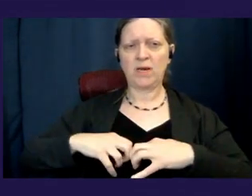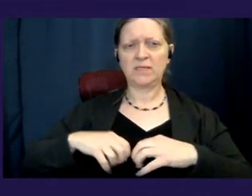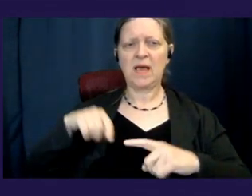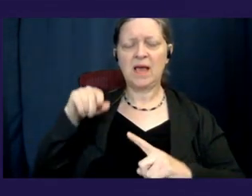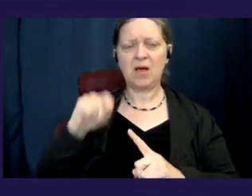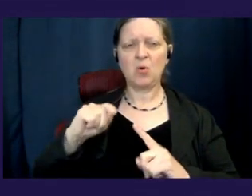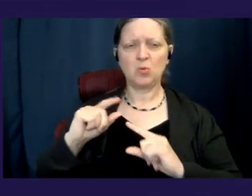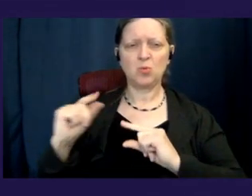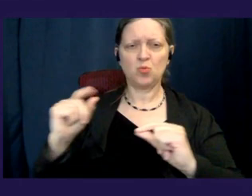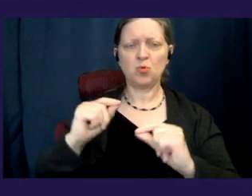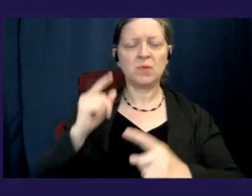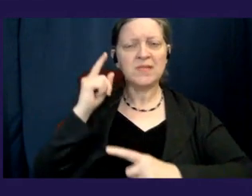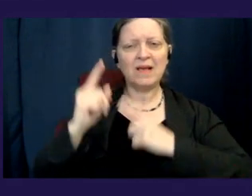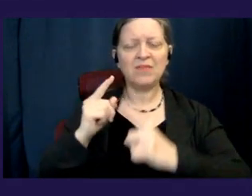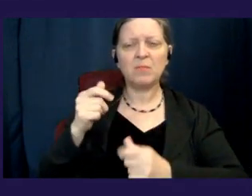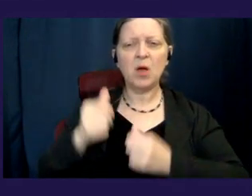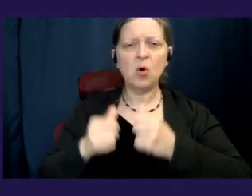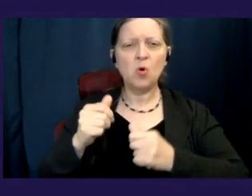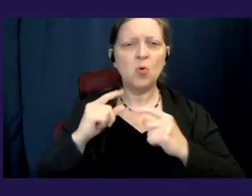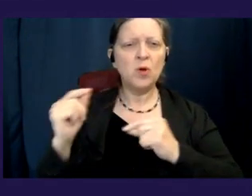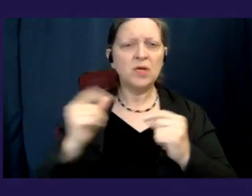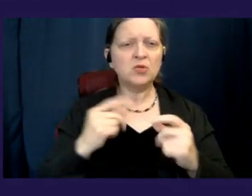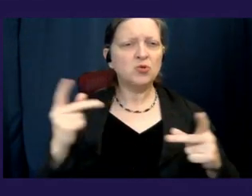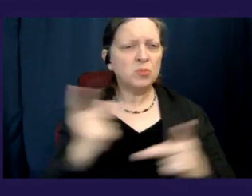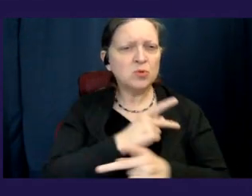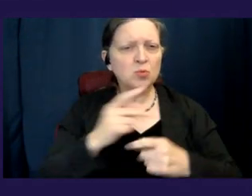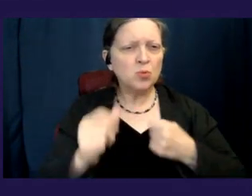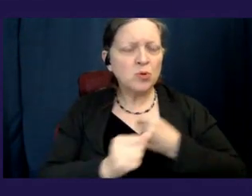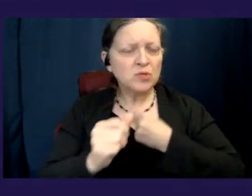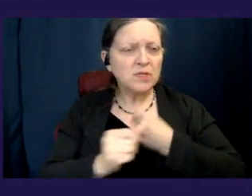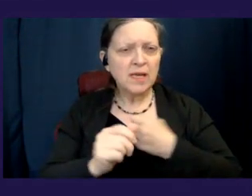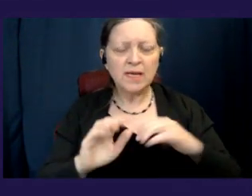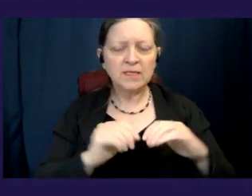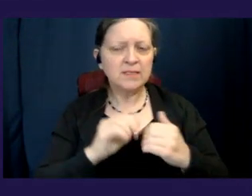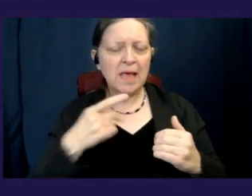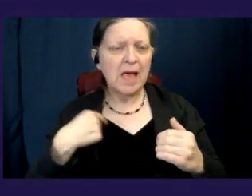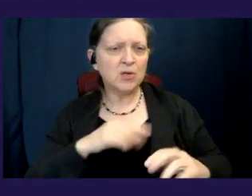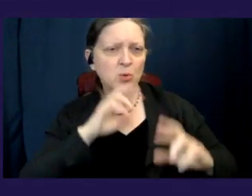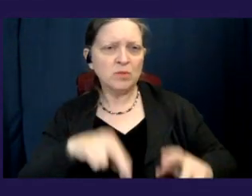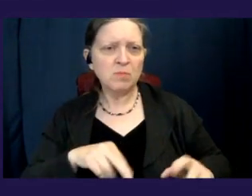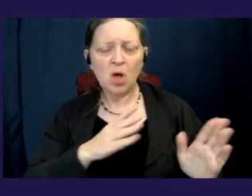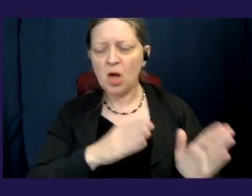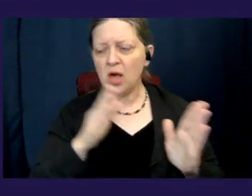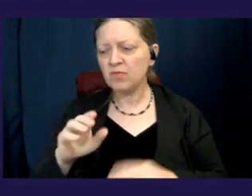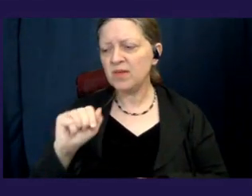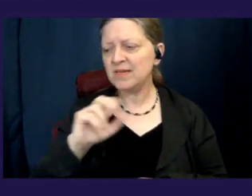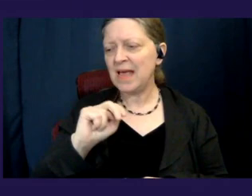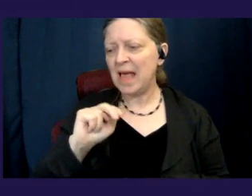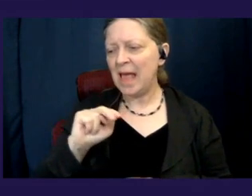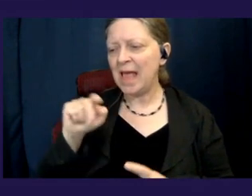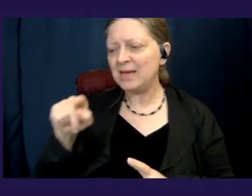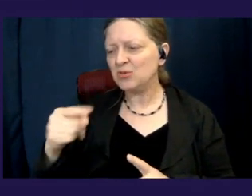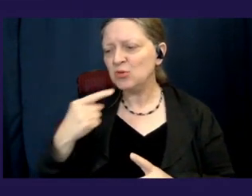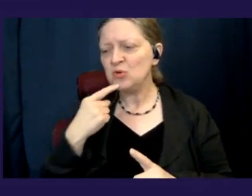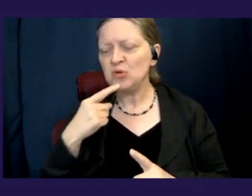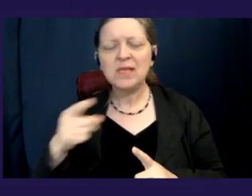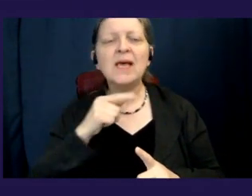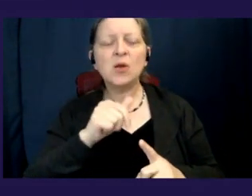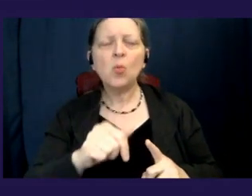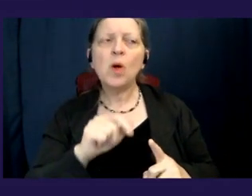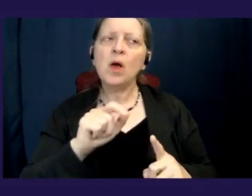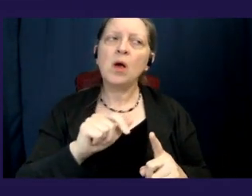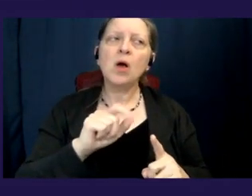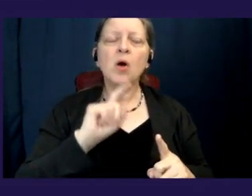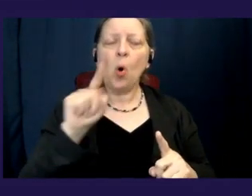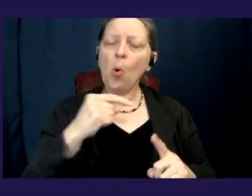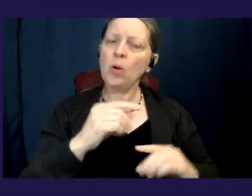which are the ones that may be most dangerous? How do we respond to that? And then, Anne, you sort of said, you know, it's not just about correcting those rumors, it's about making those connections sort